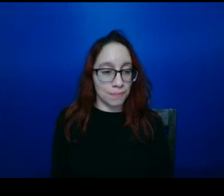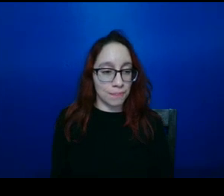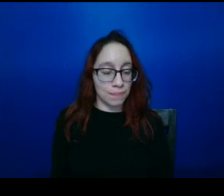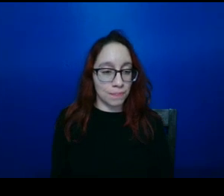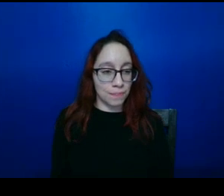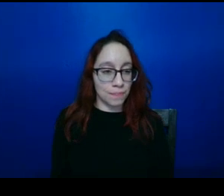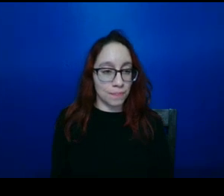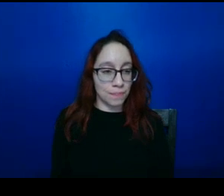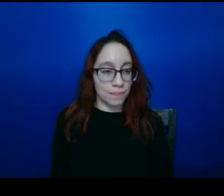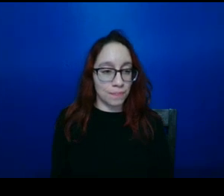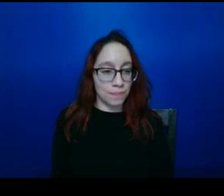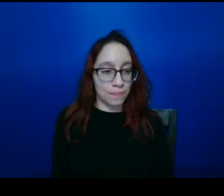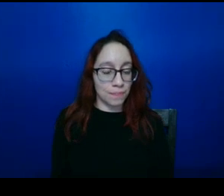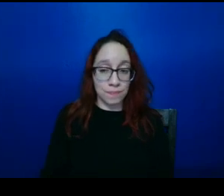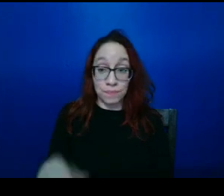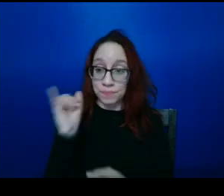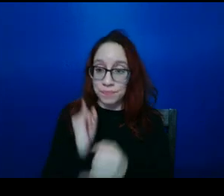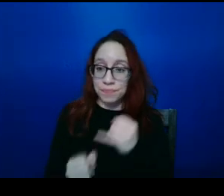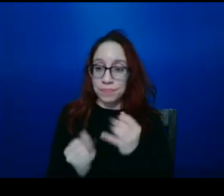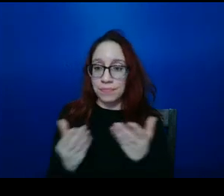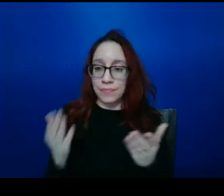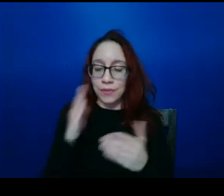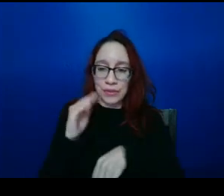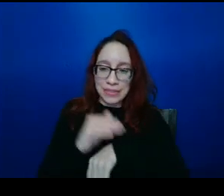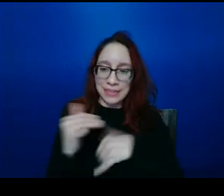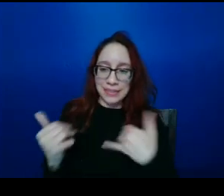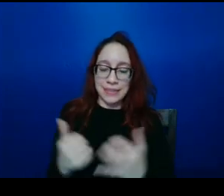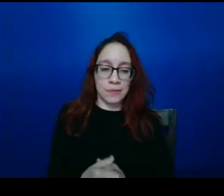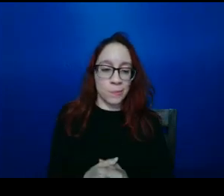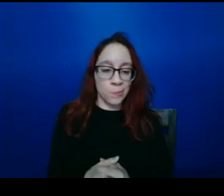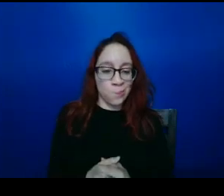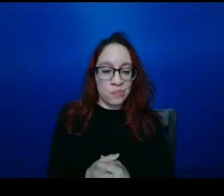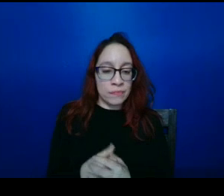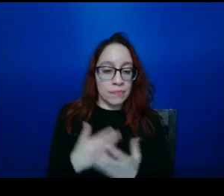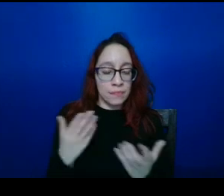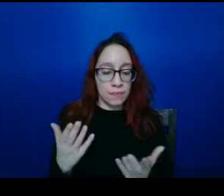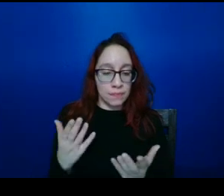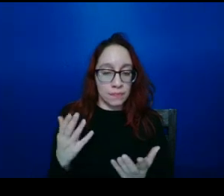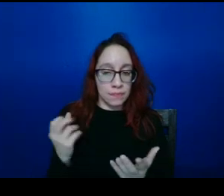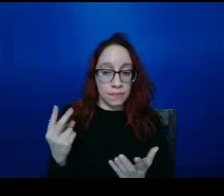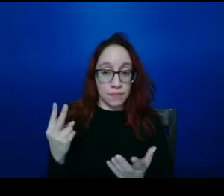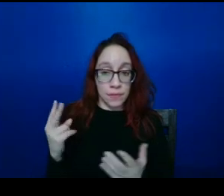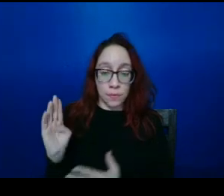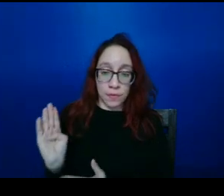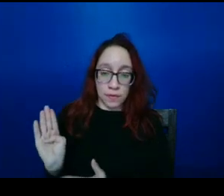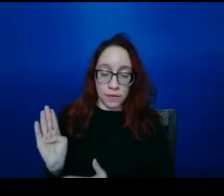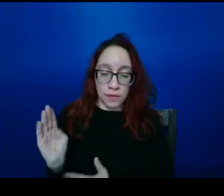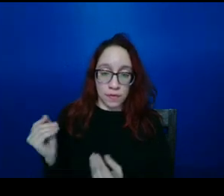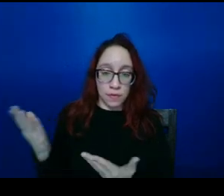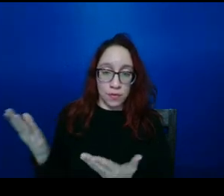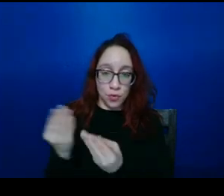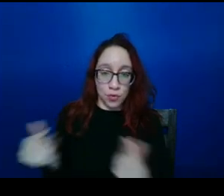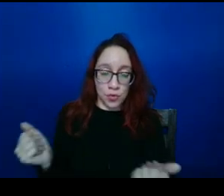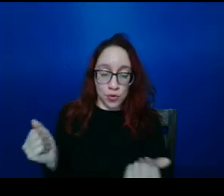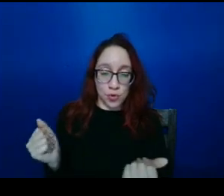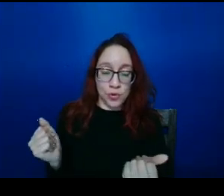This leads us to the final item for this evening. It is item 12B, proposed resolution